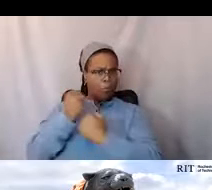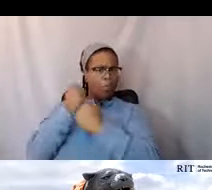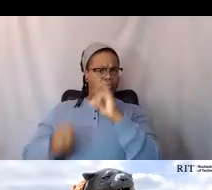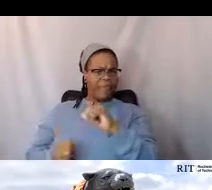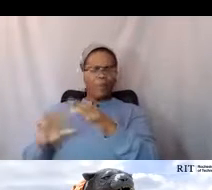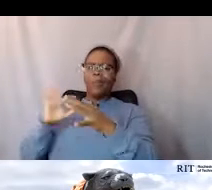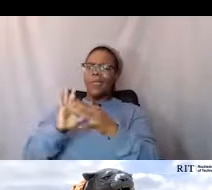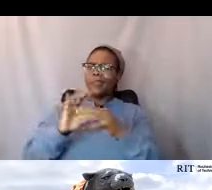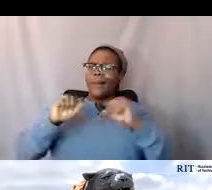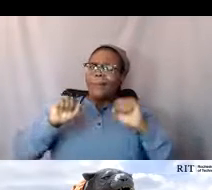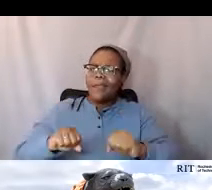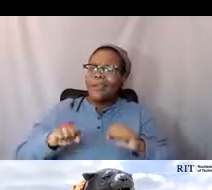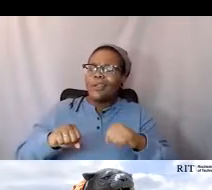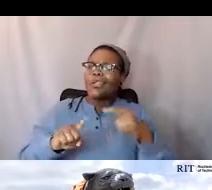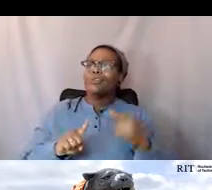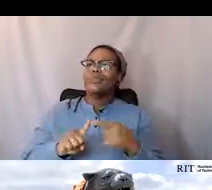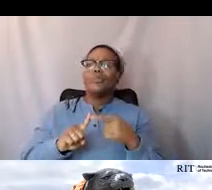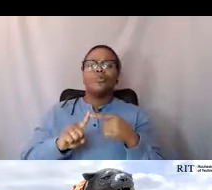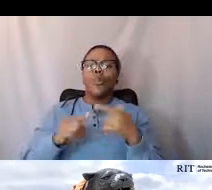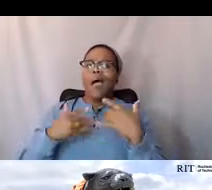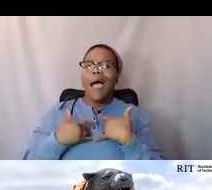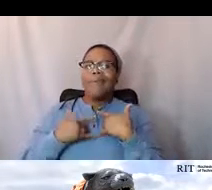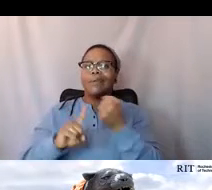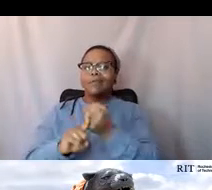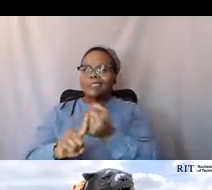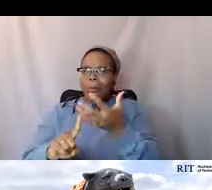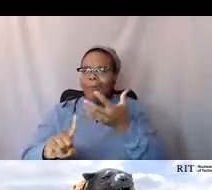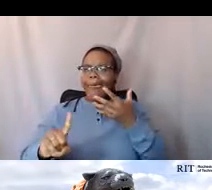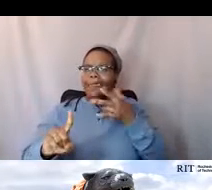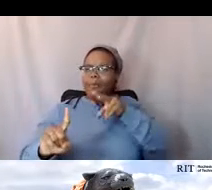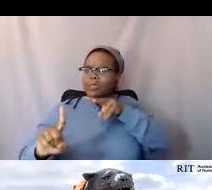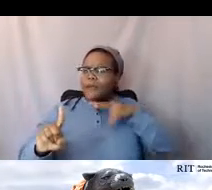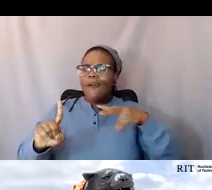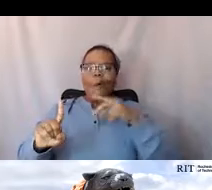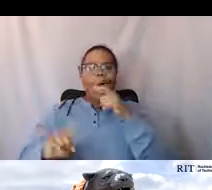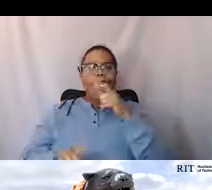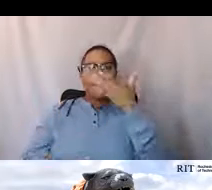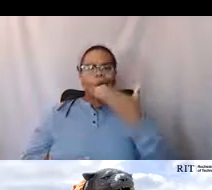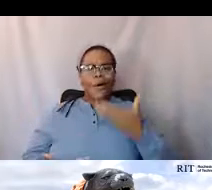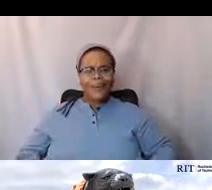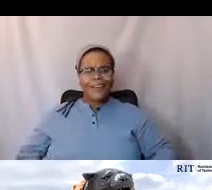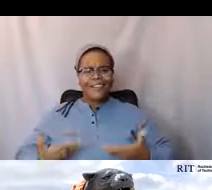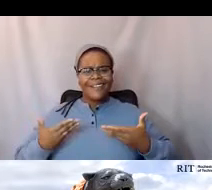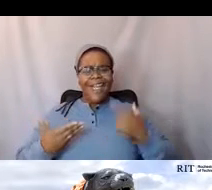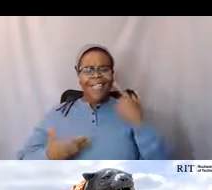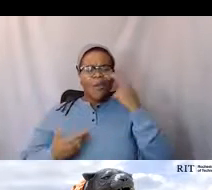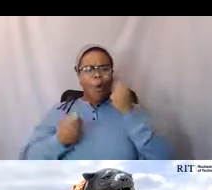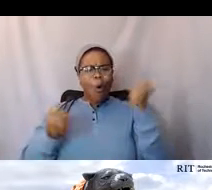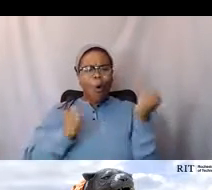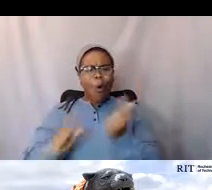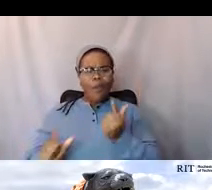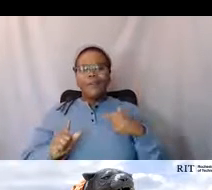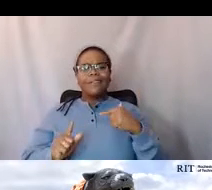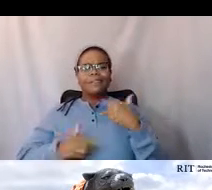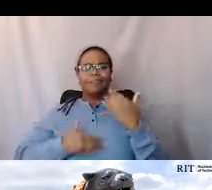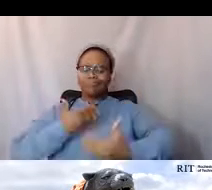ability to have an expanded lens on who we are. I think, you know, all of us, as we go through life,